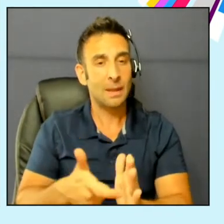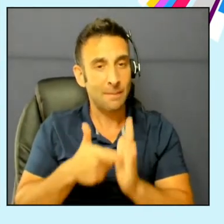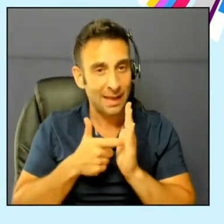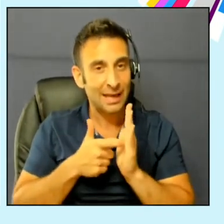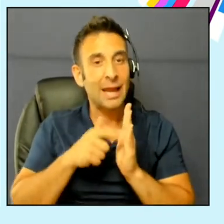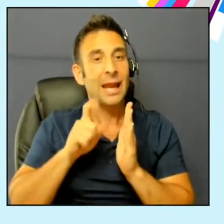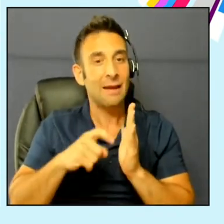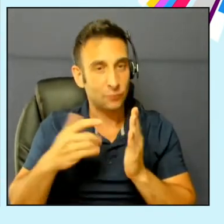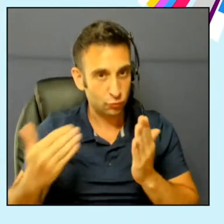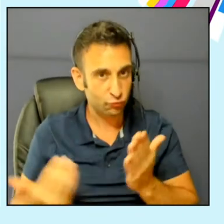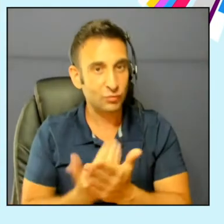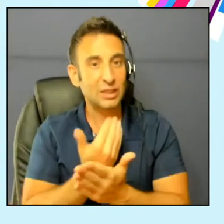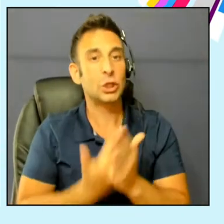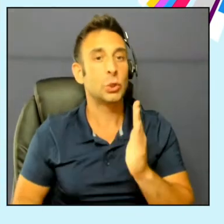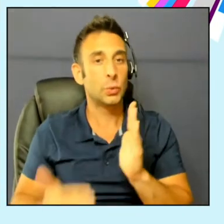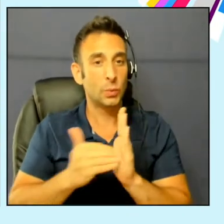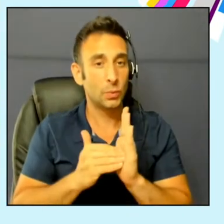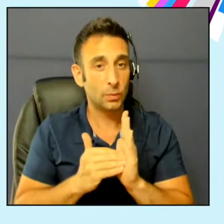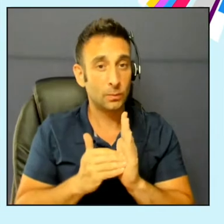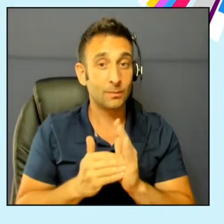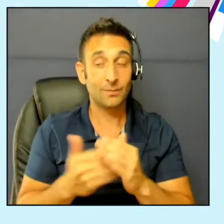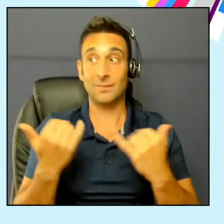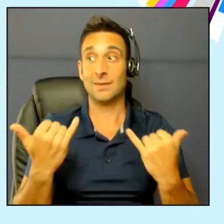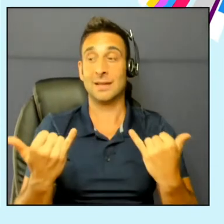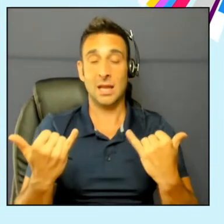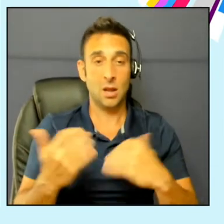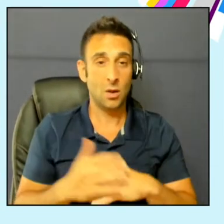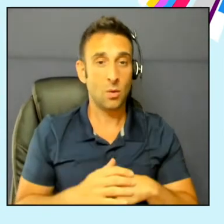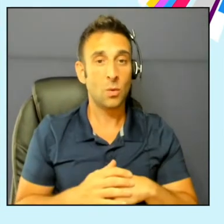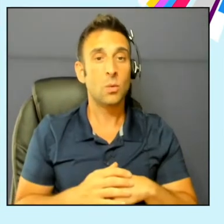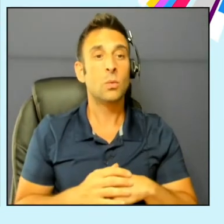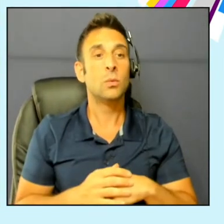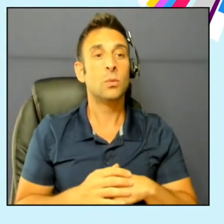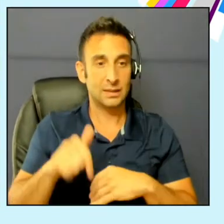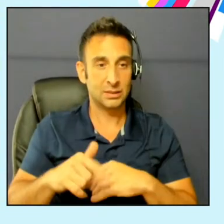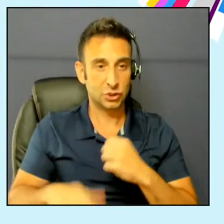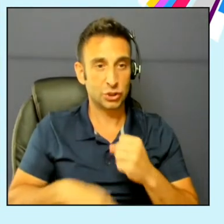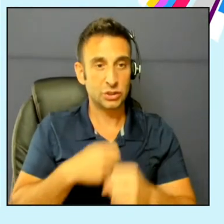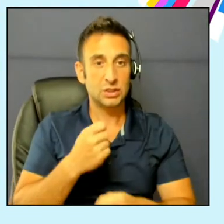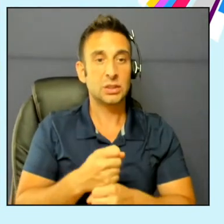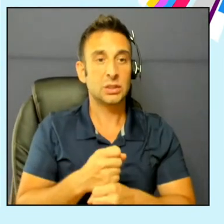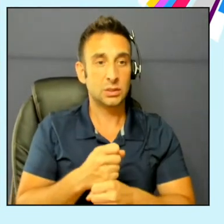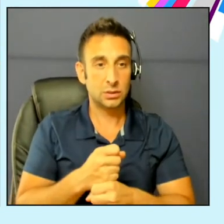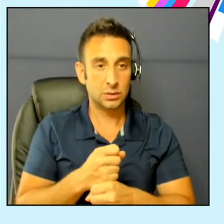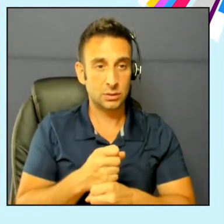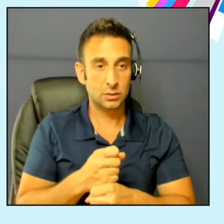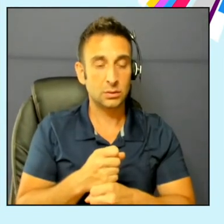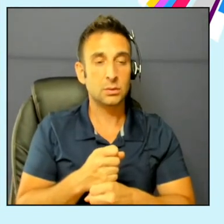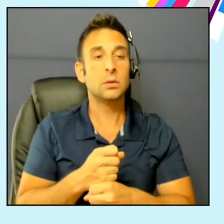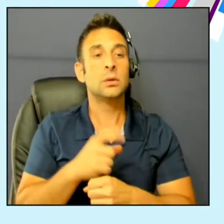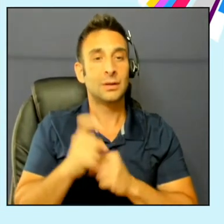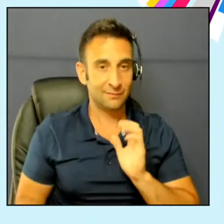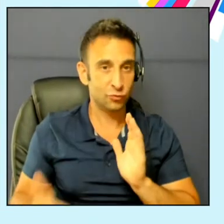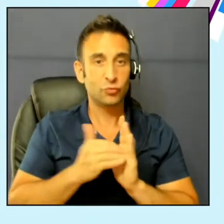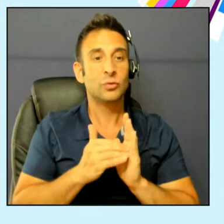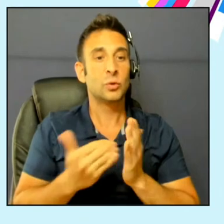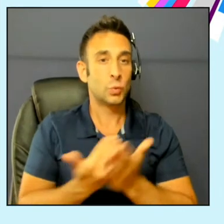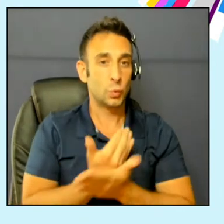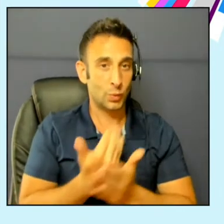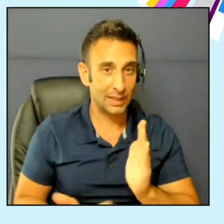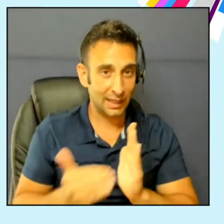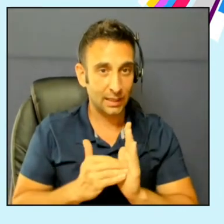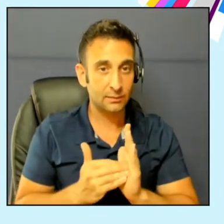So we've now come to a year of in which that mandate needs to be renewed. So it was renewed